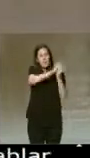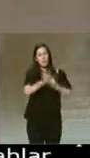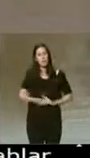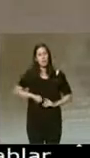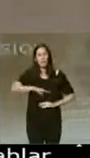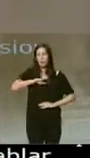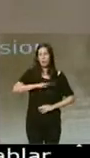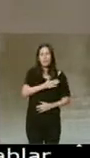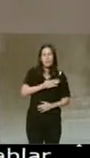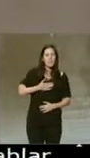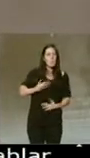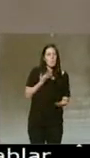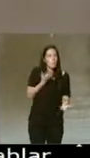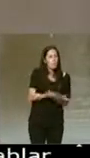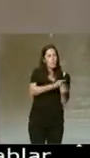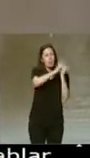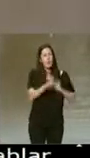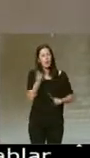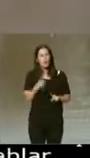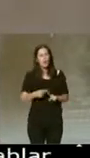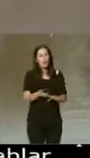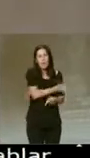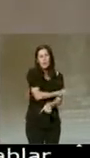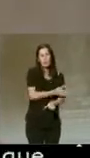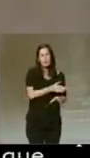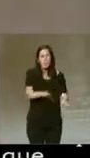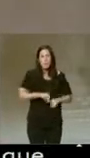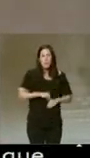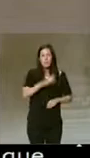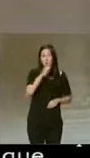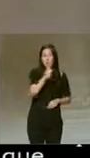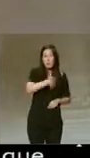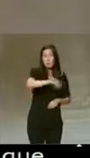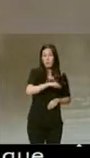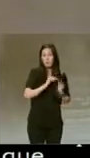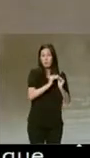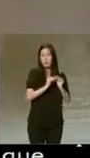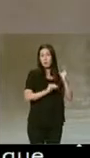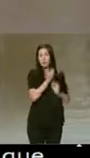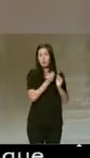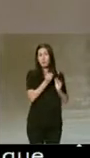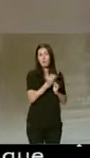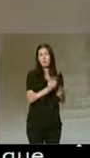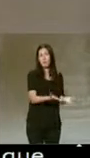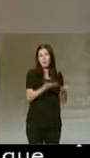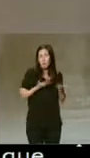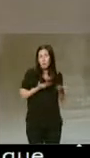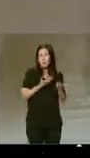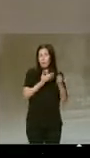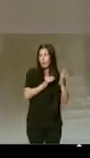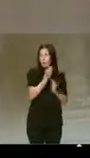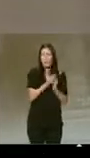our users are capable of modifying things that were strict in the